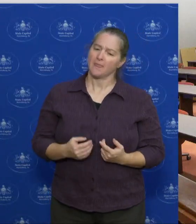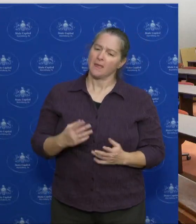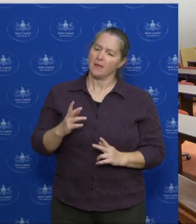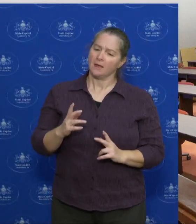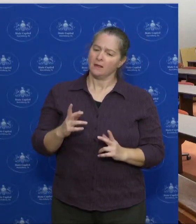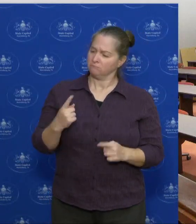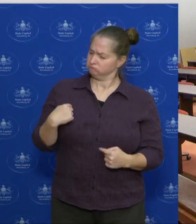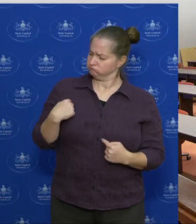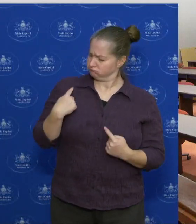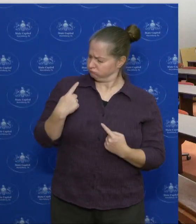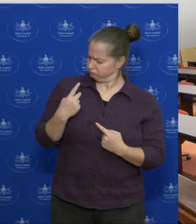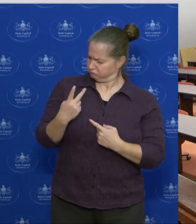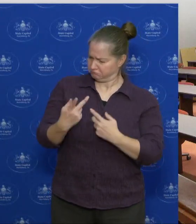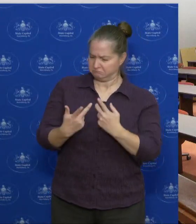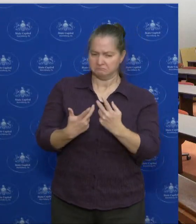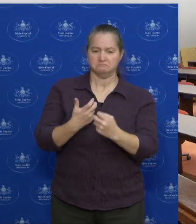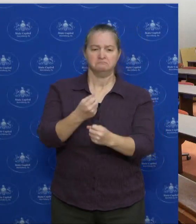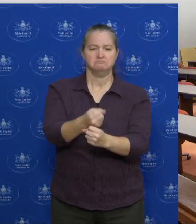questions over the last few years about